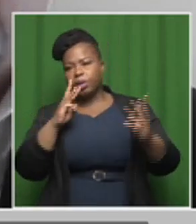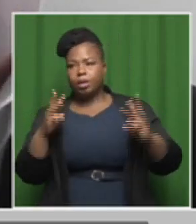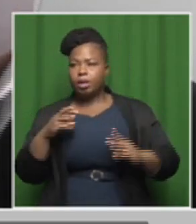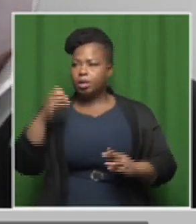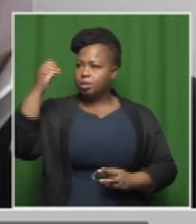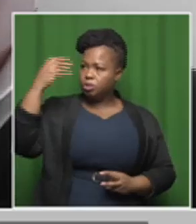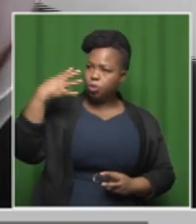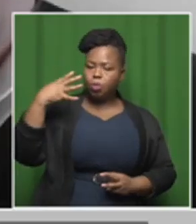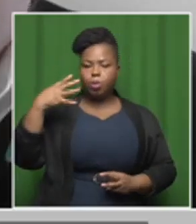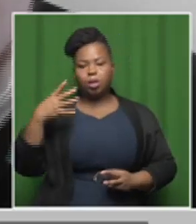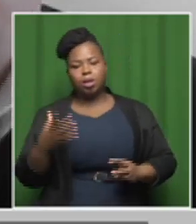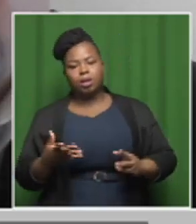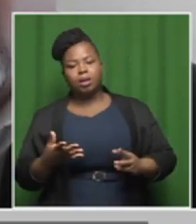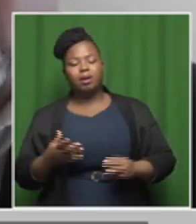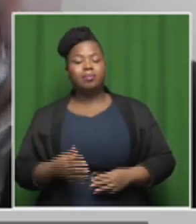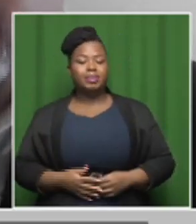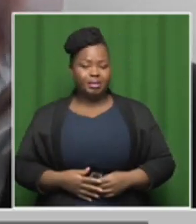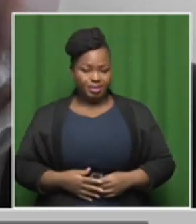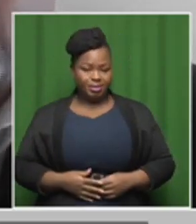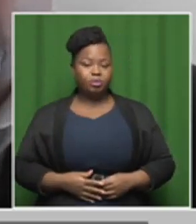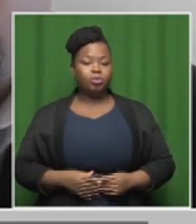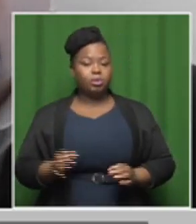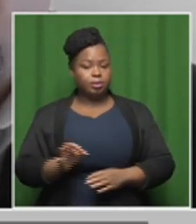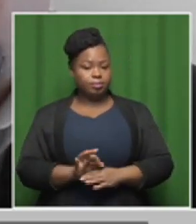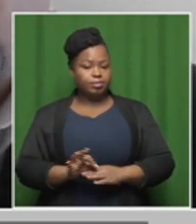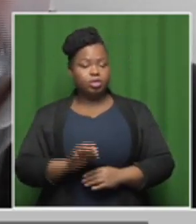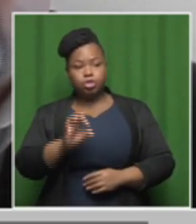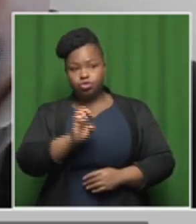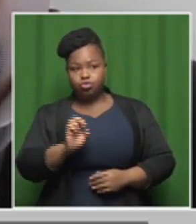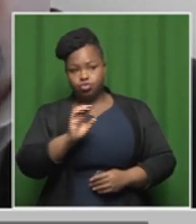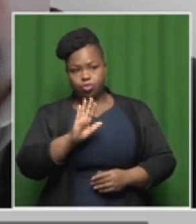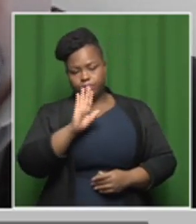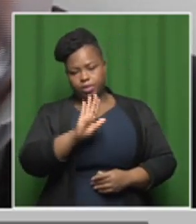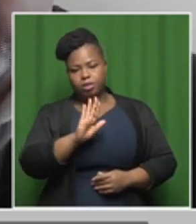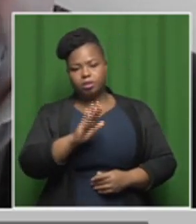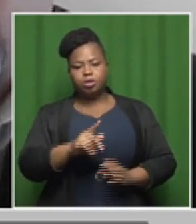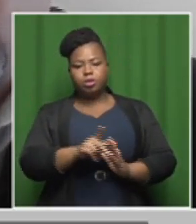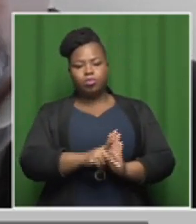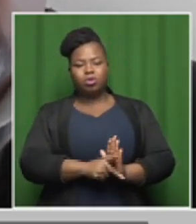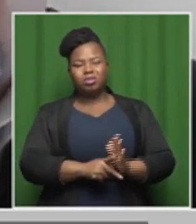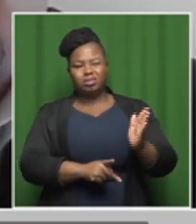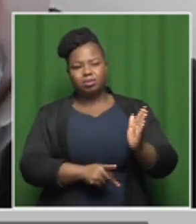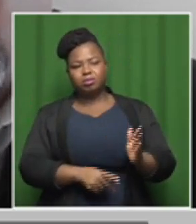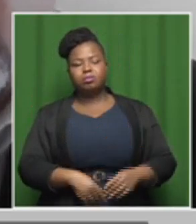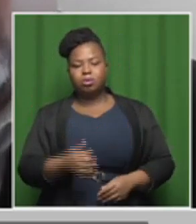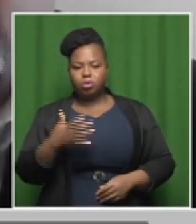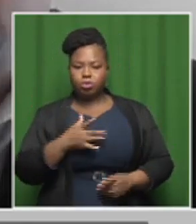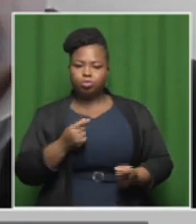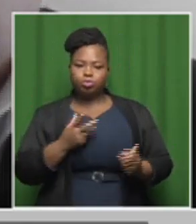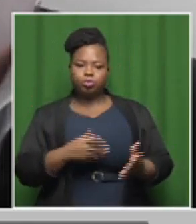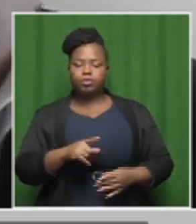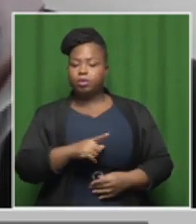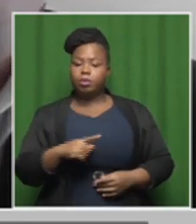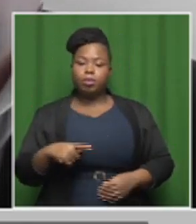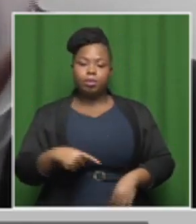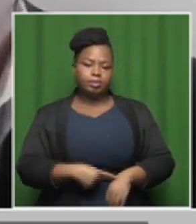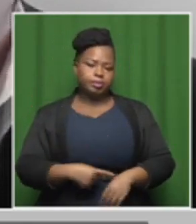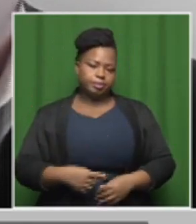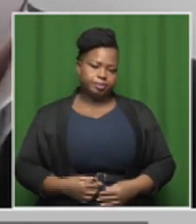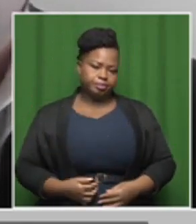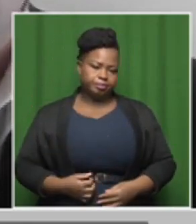solar. It has been a big plank of European Union's policy for a long time. So I